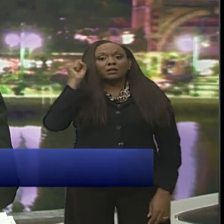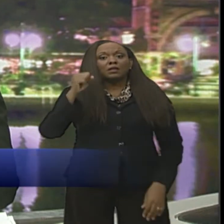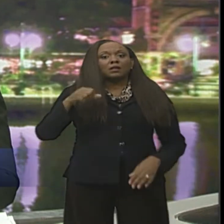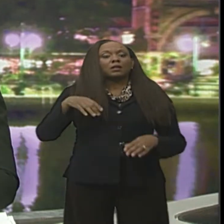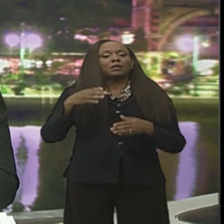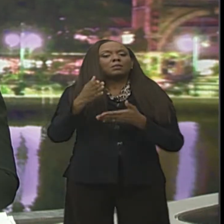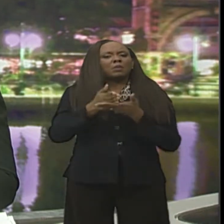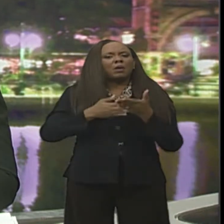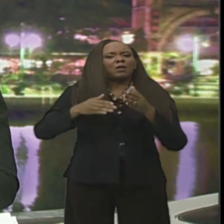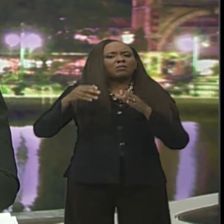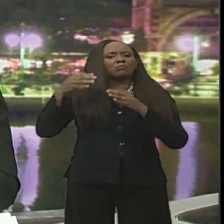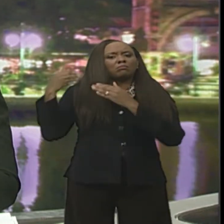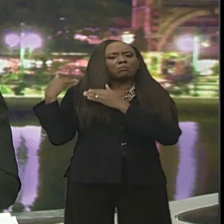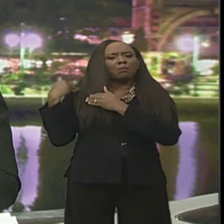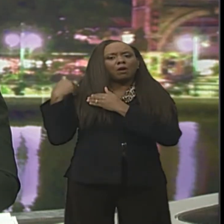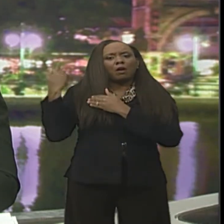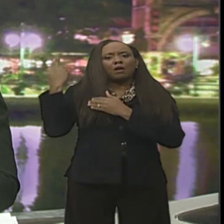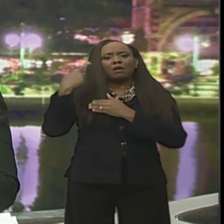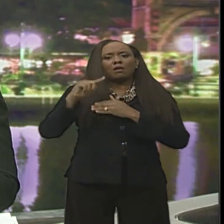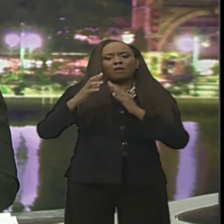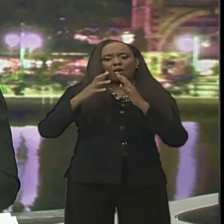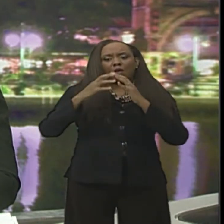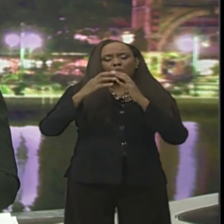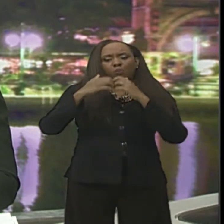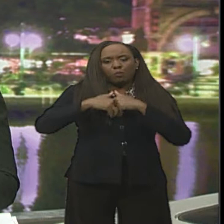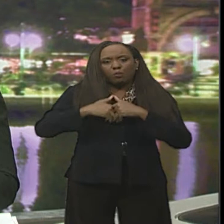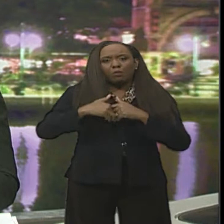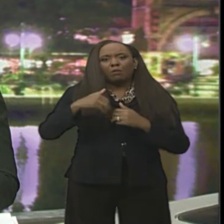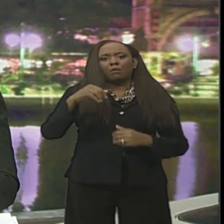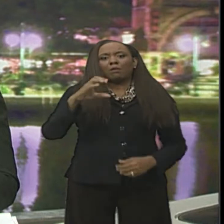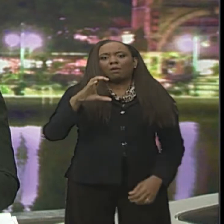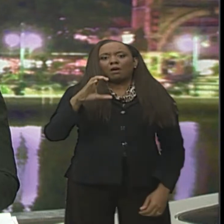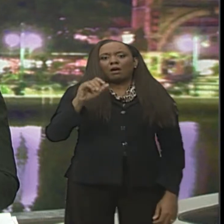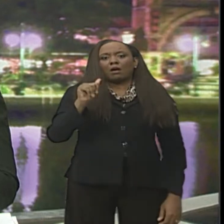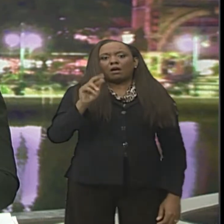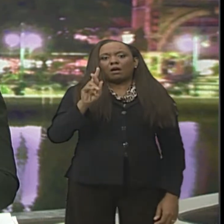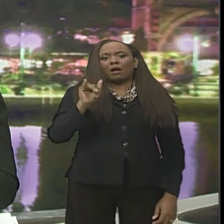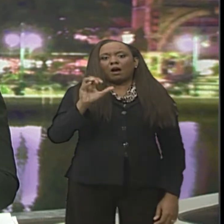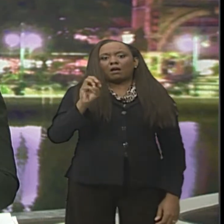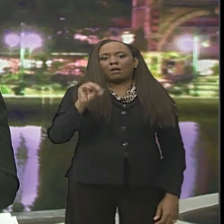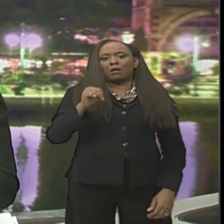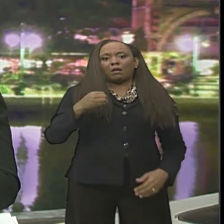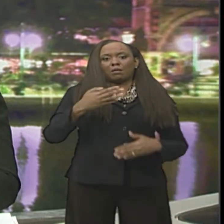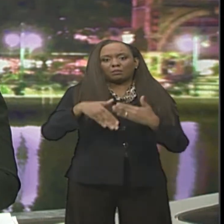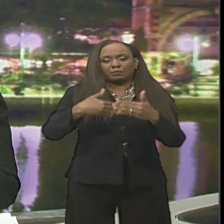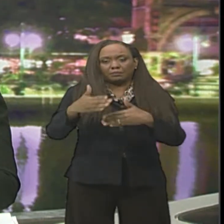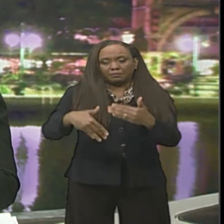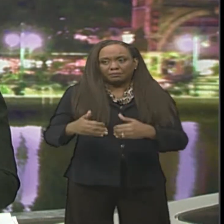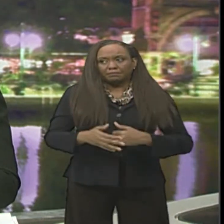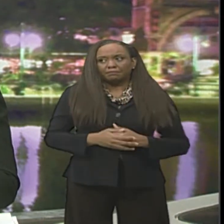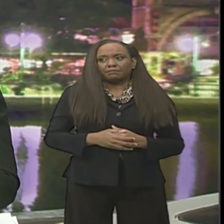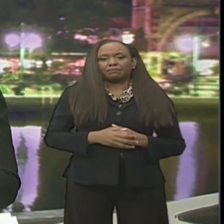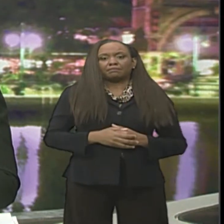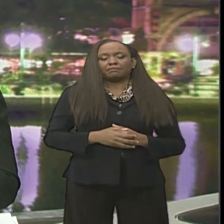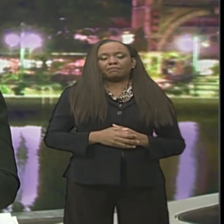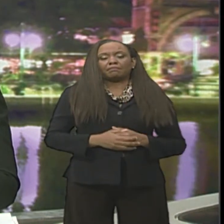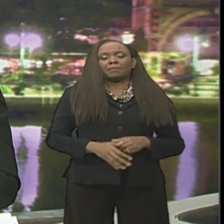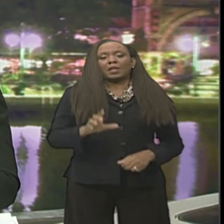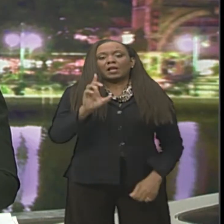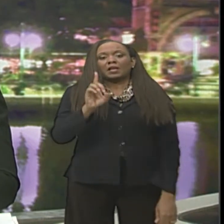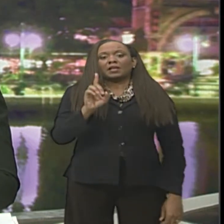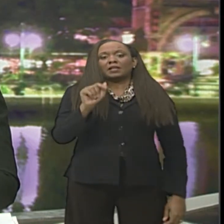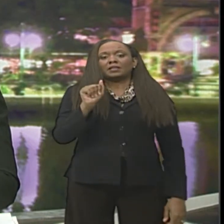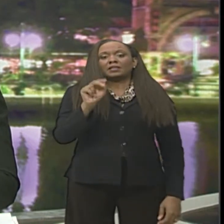a major breakdown in the progress of CARICOM. This assertion from newly appointed Ambassador David Commissiong. He's